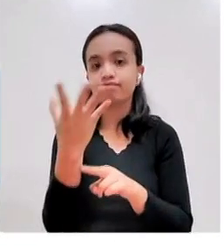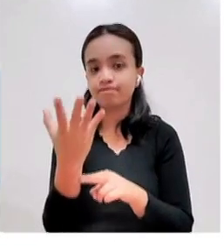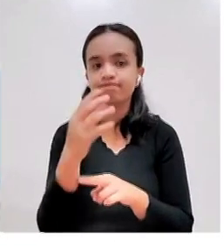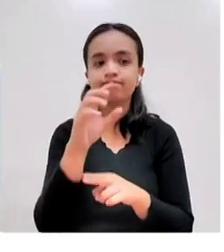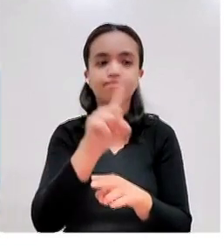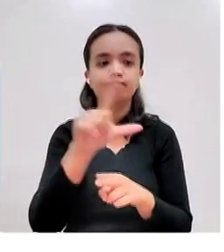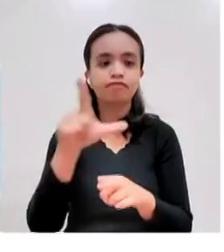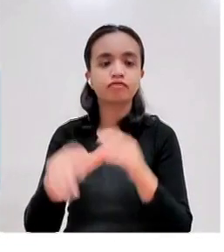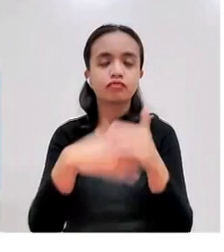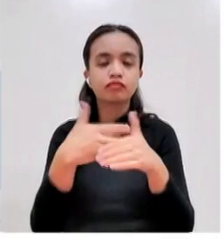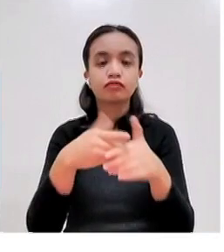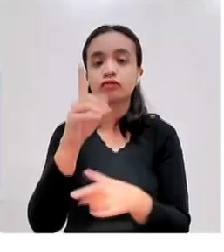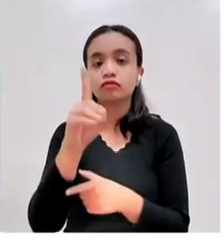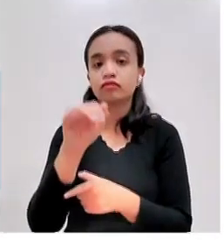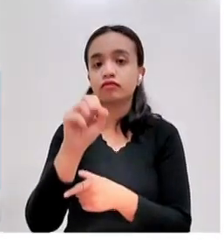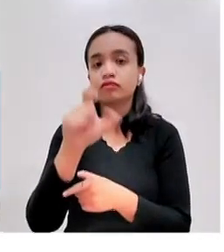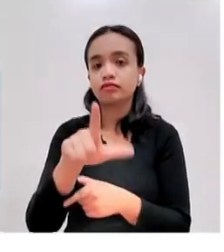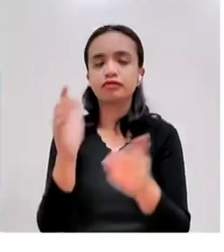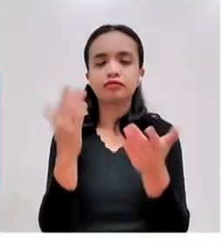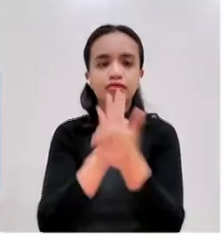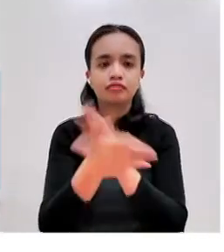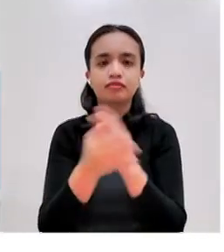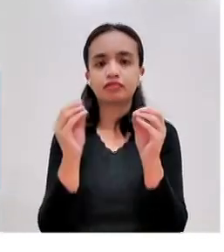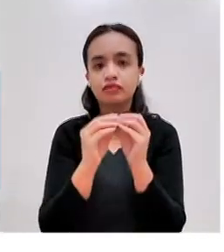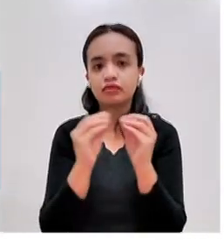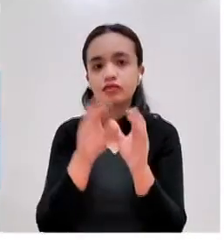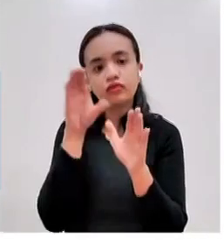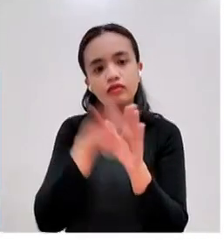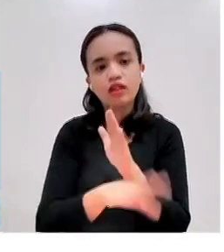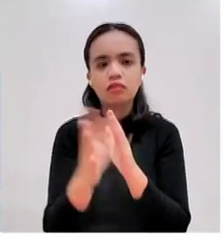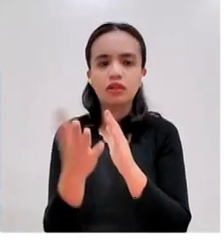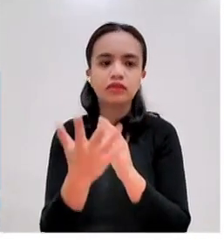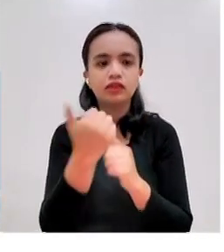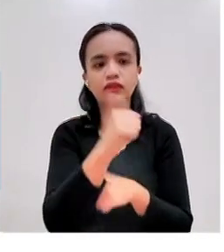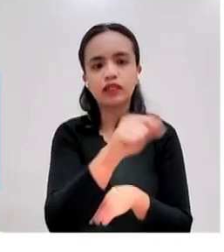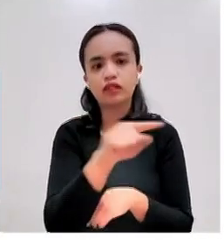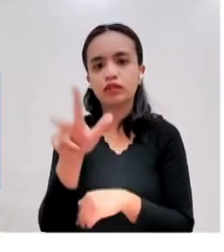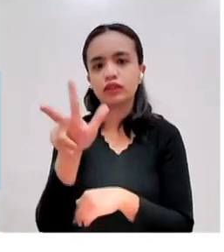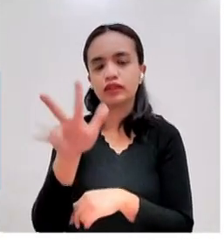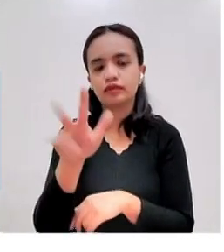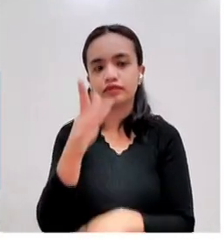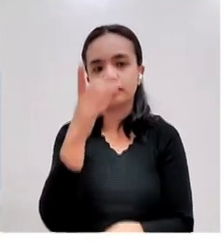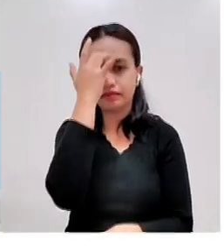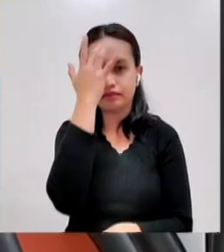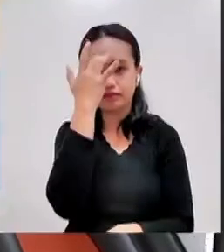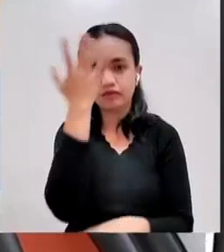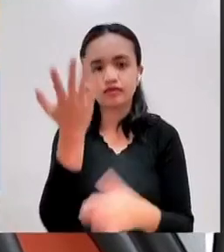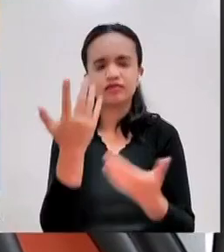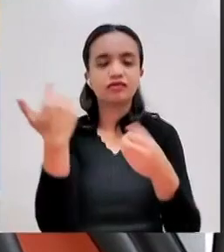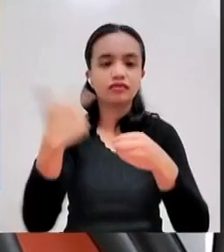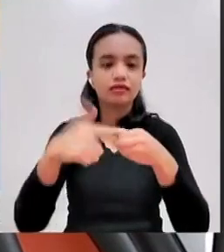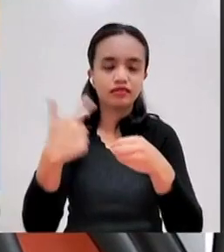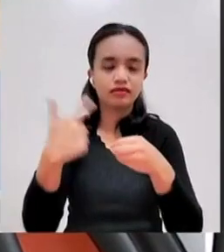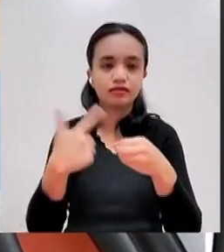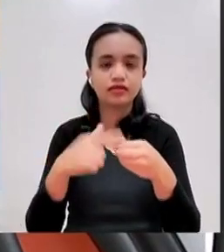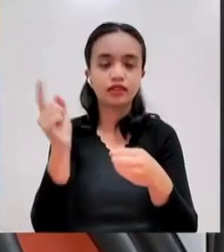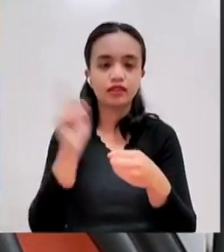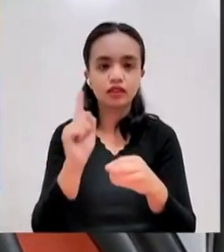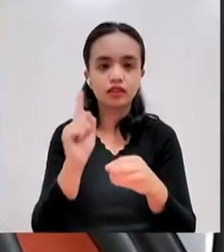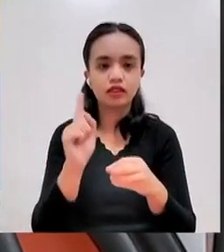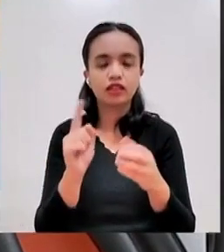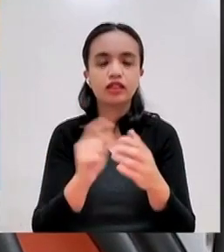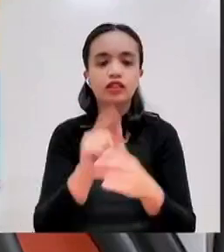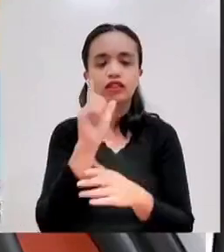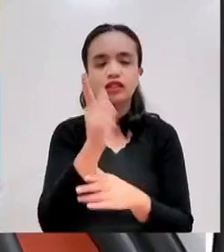expected to be cheaper by 10 to 35 centavos. Motorists using gasoline can also save at least 20 centavos.